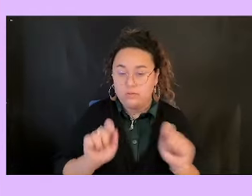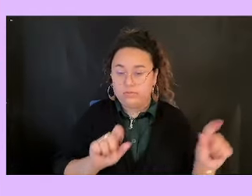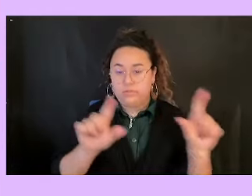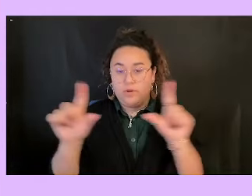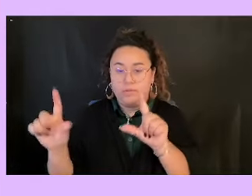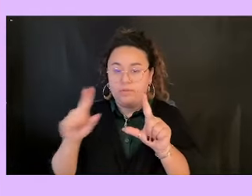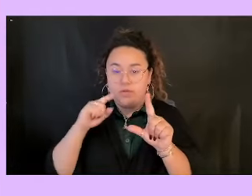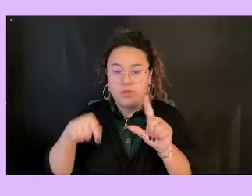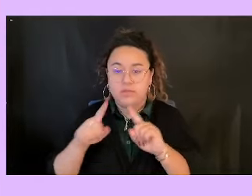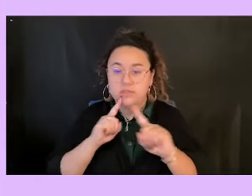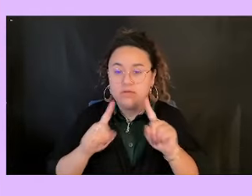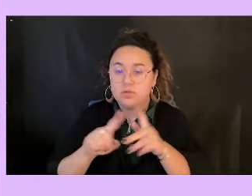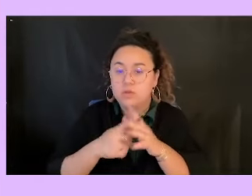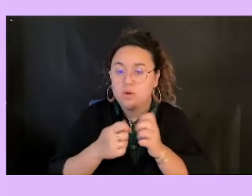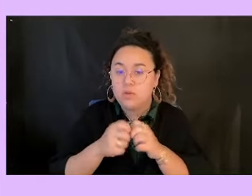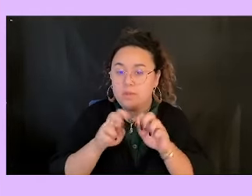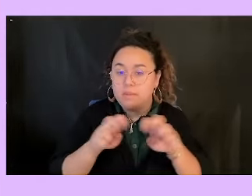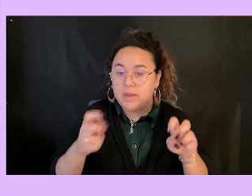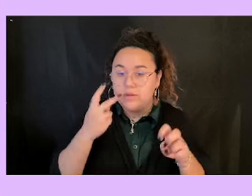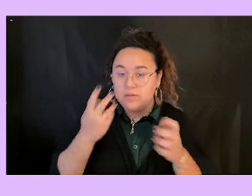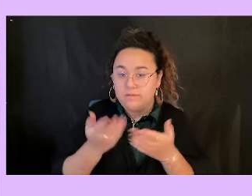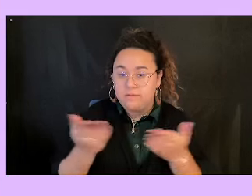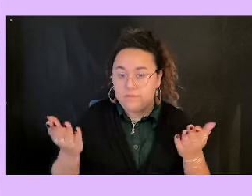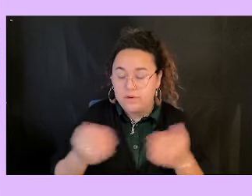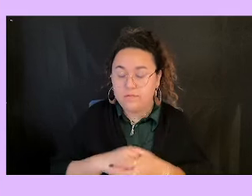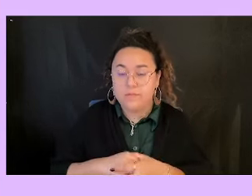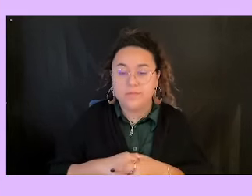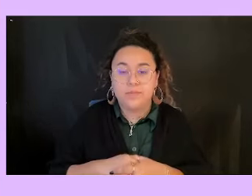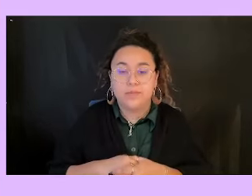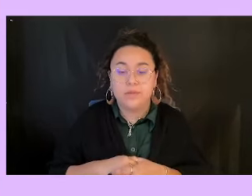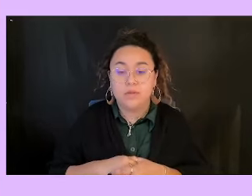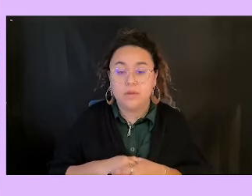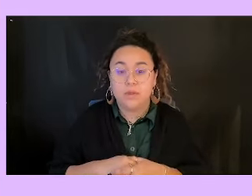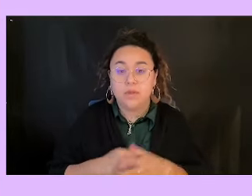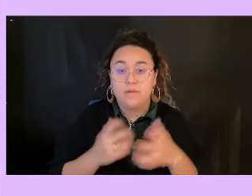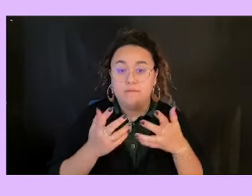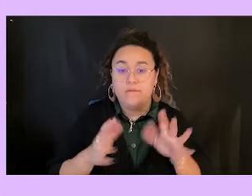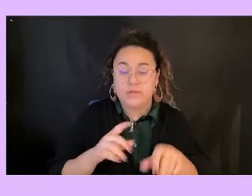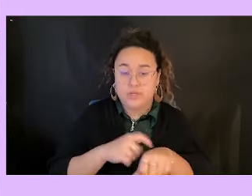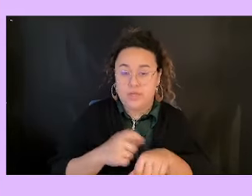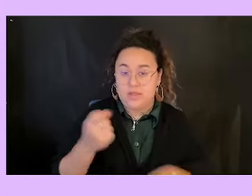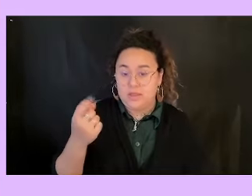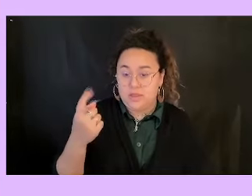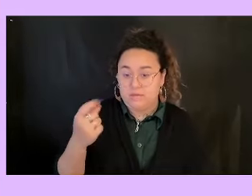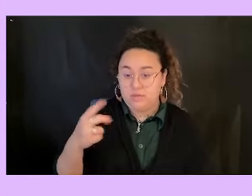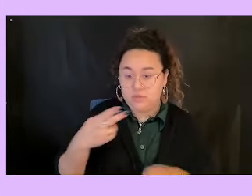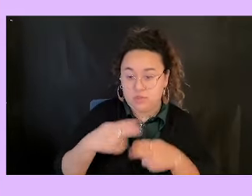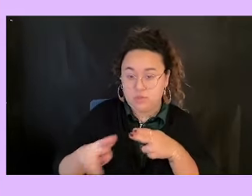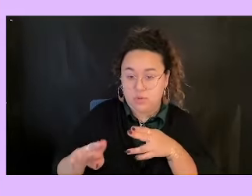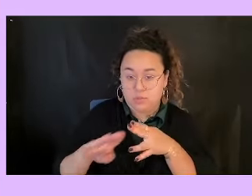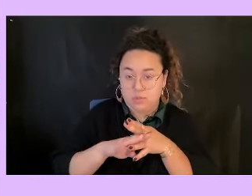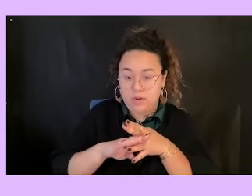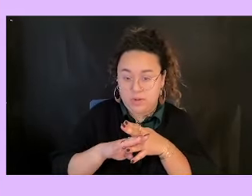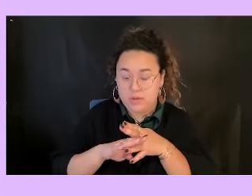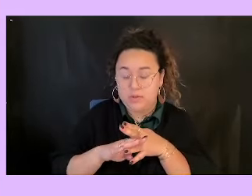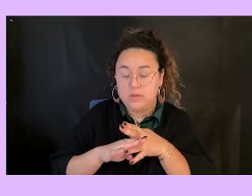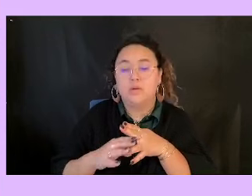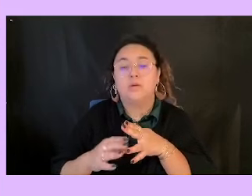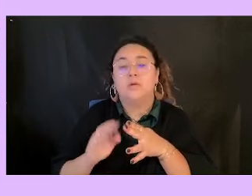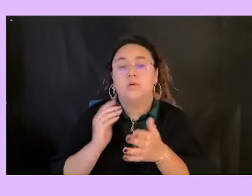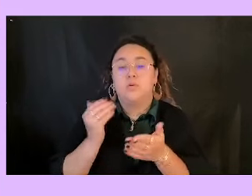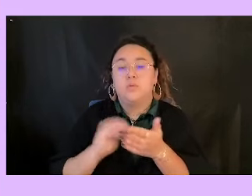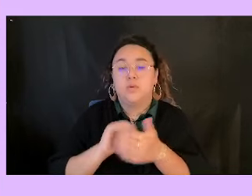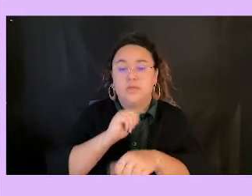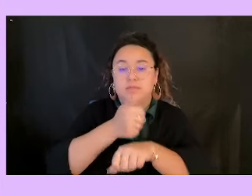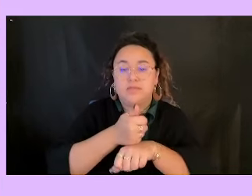with this panel that you see in front of you. And then at 11 o'clock, we're gonna take a short break. We're gonna reset the room, and I'm gonna provide